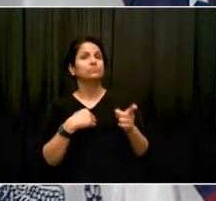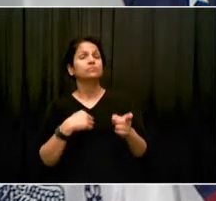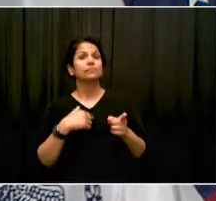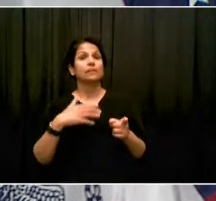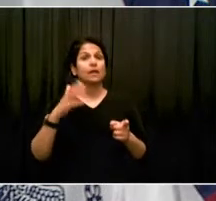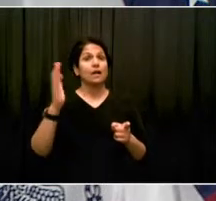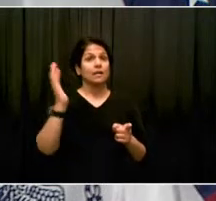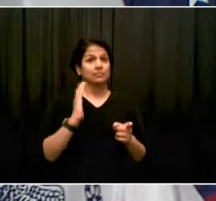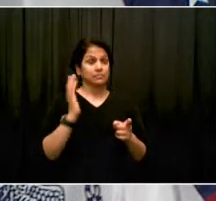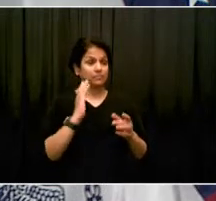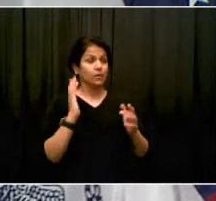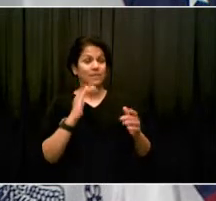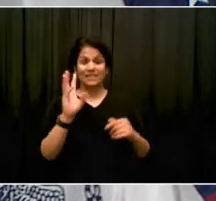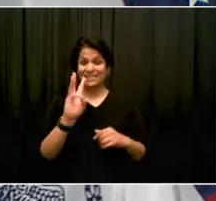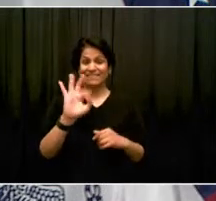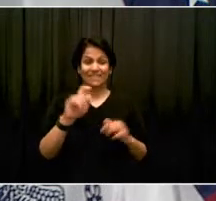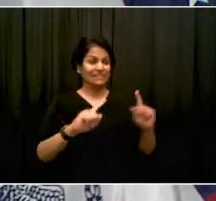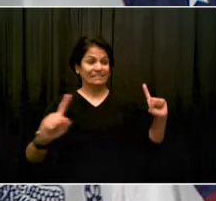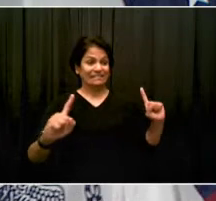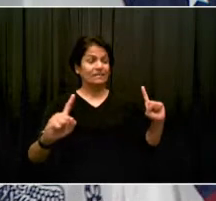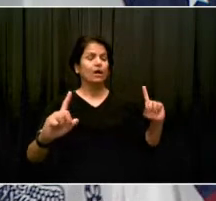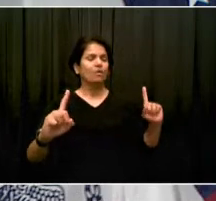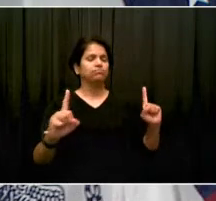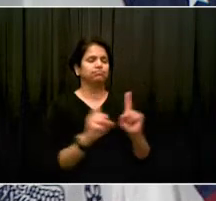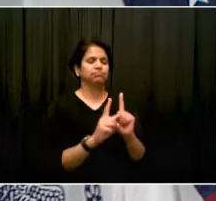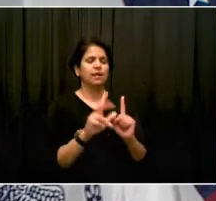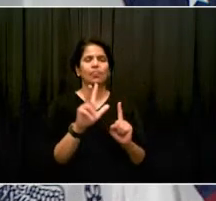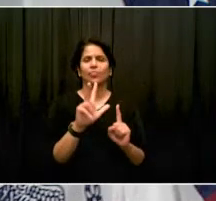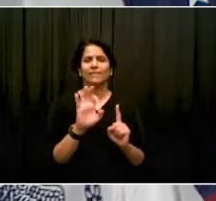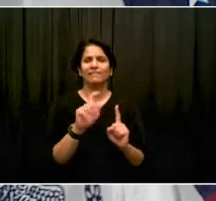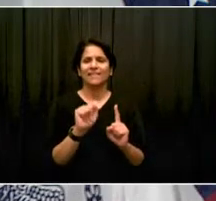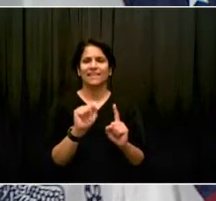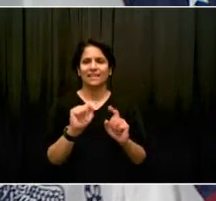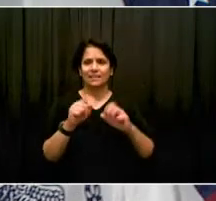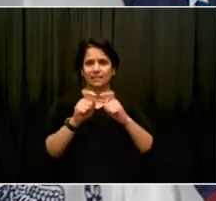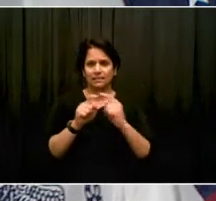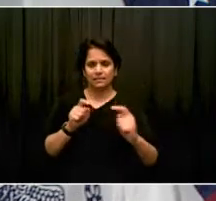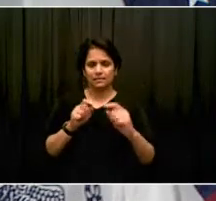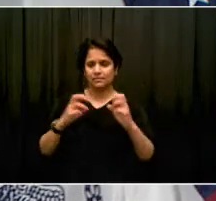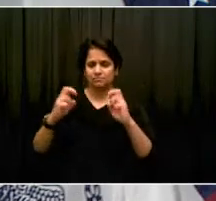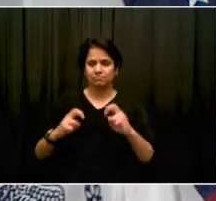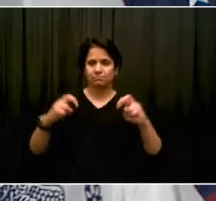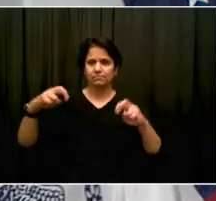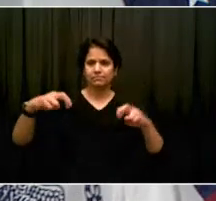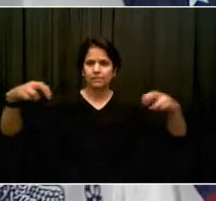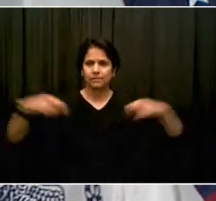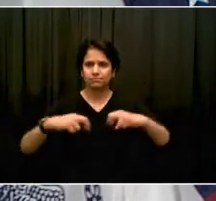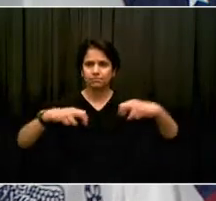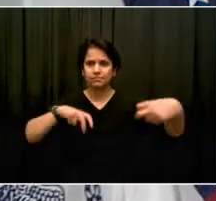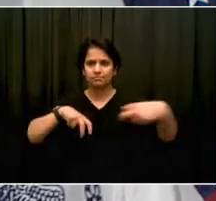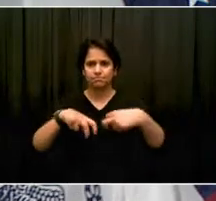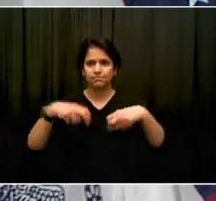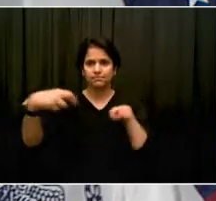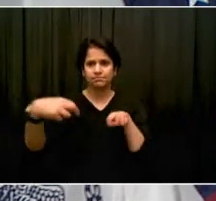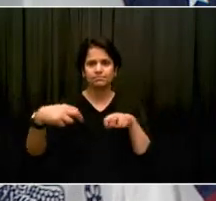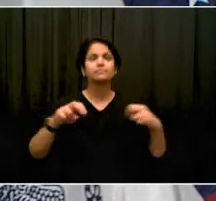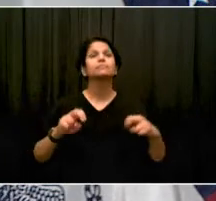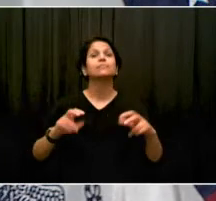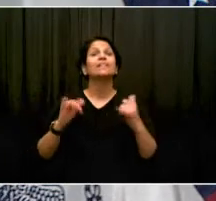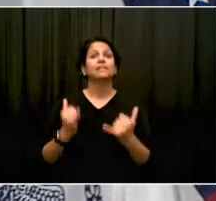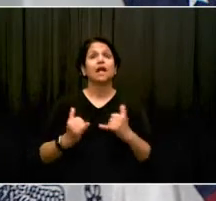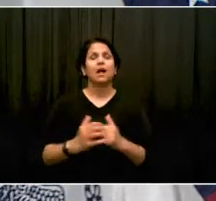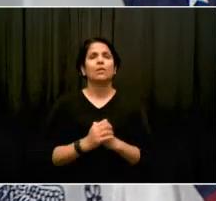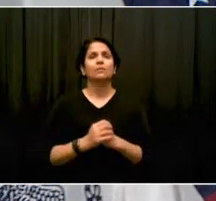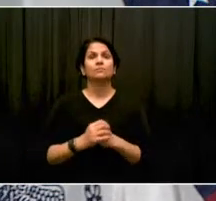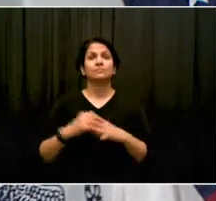are well into the school year at this point. We've got kids on schedules, many of them remote. We've got teachers aligned to